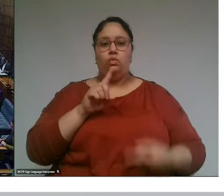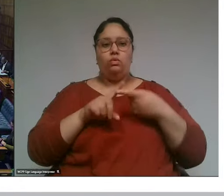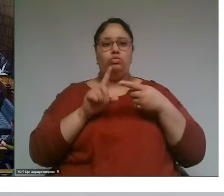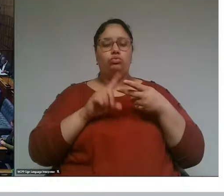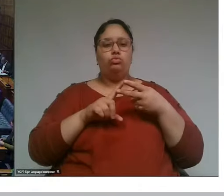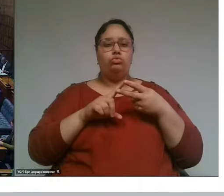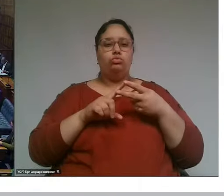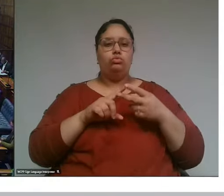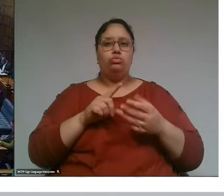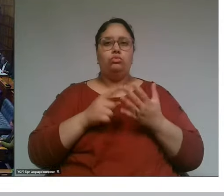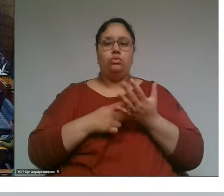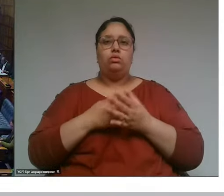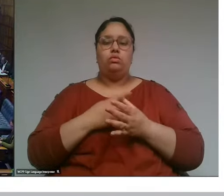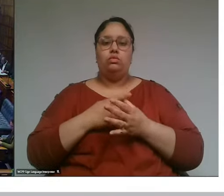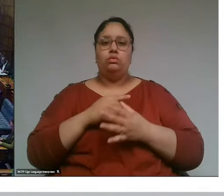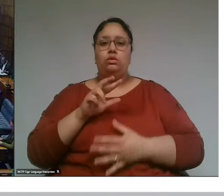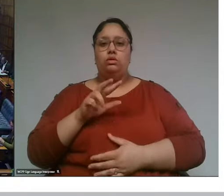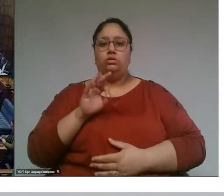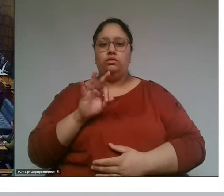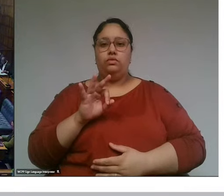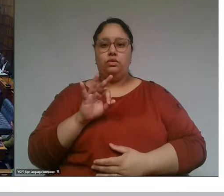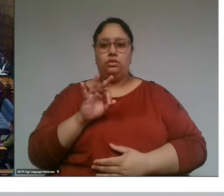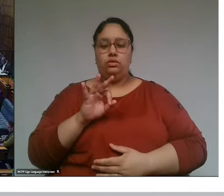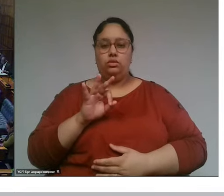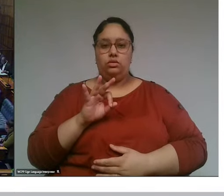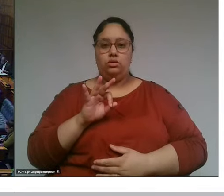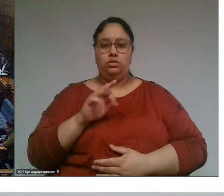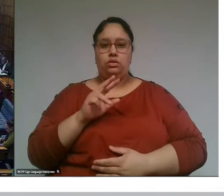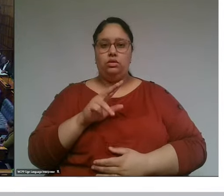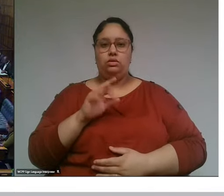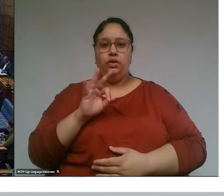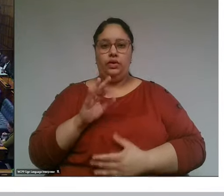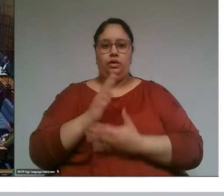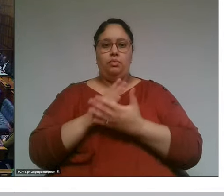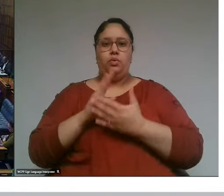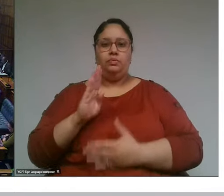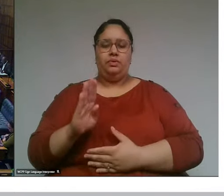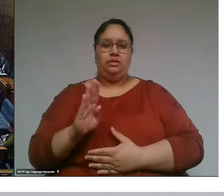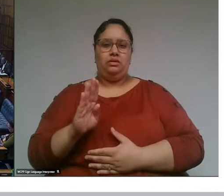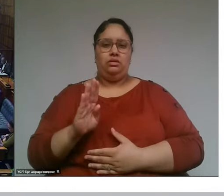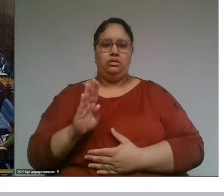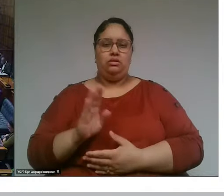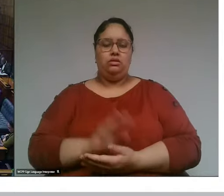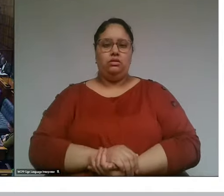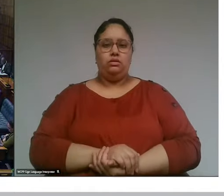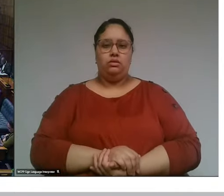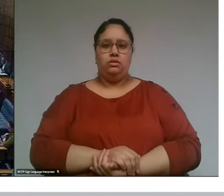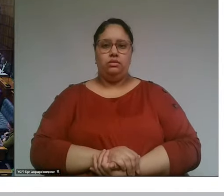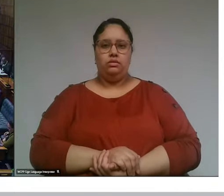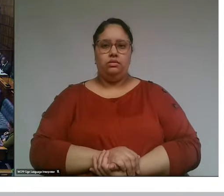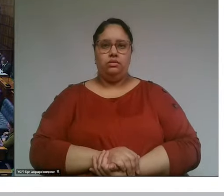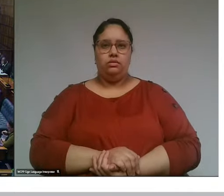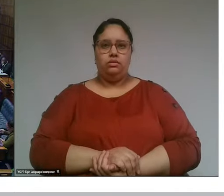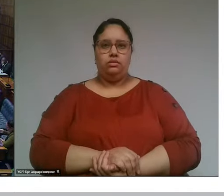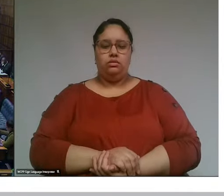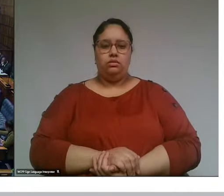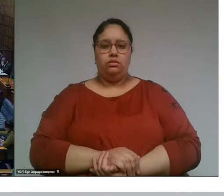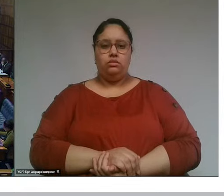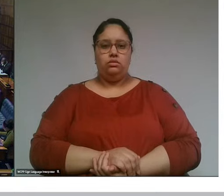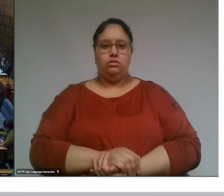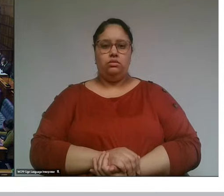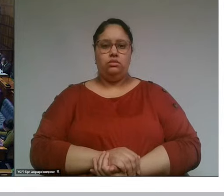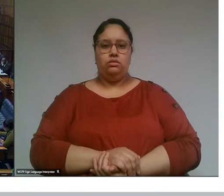4 that is 83 um and 83 is Part B it's been yeah